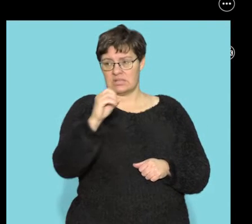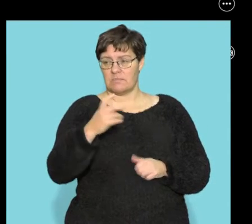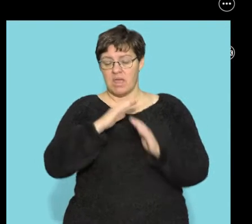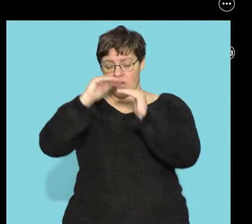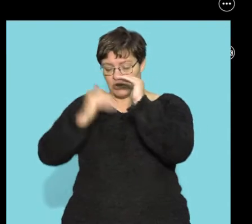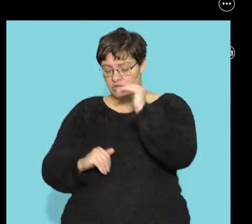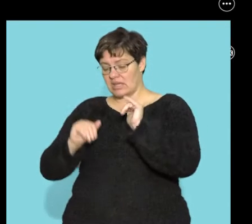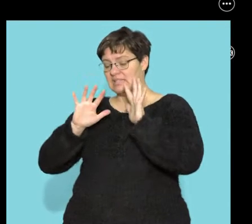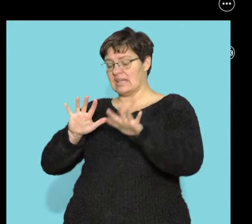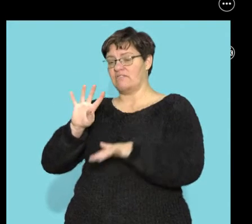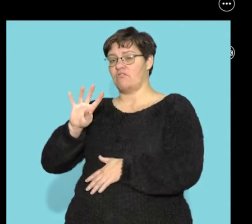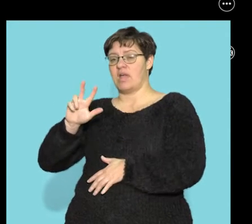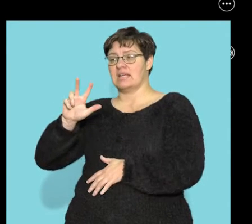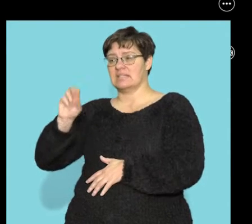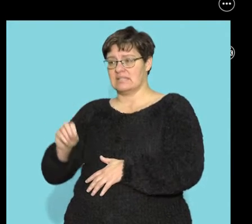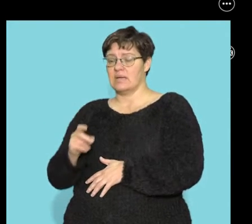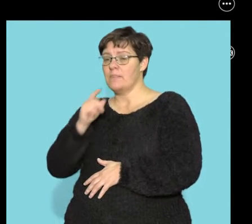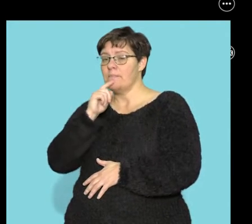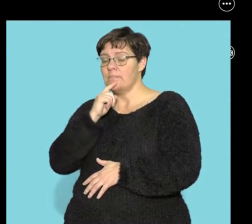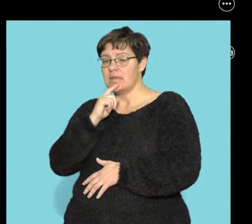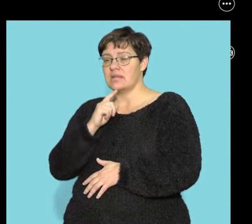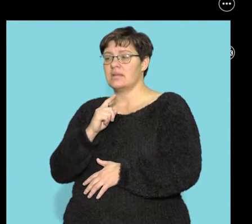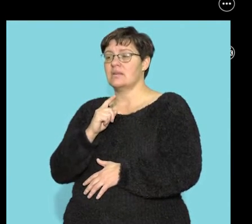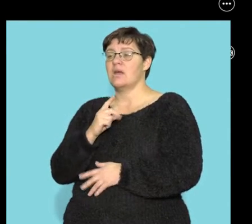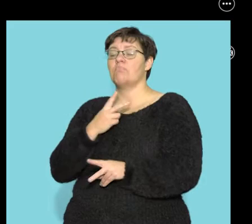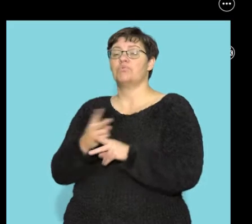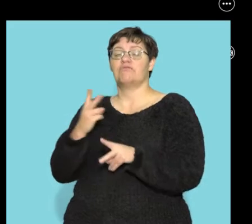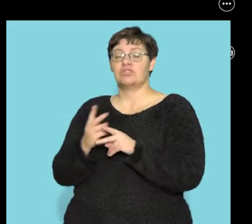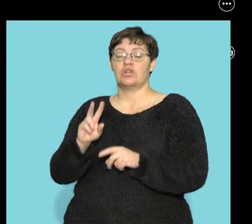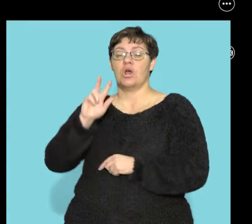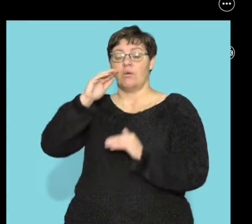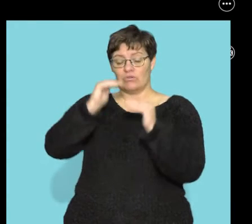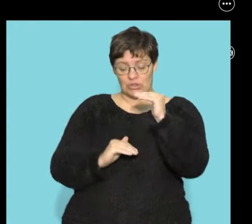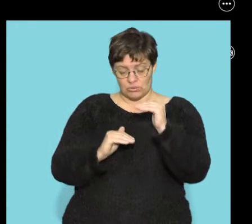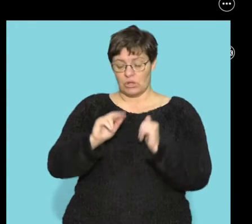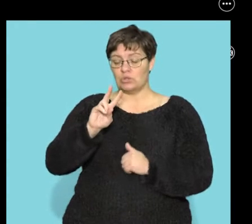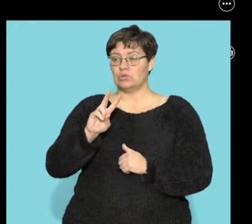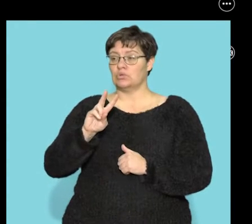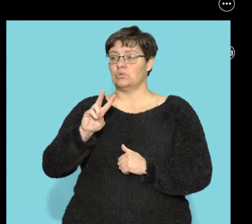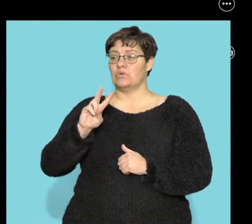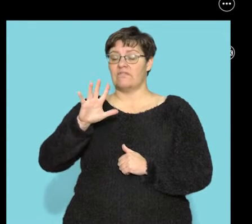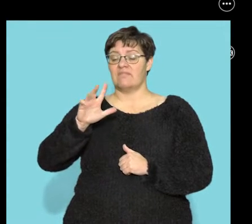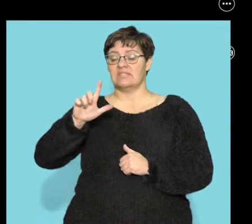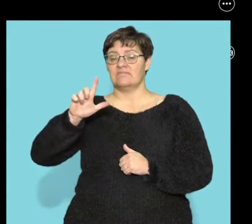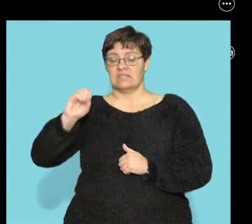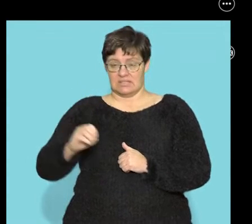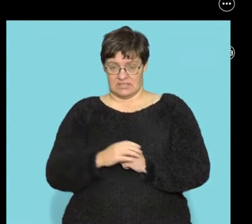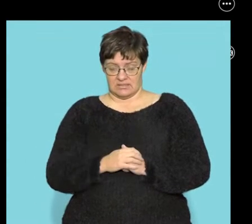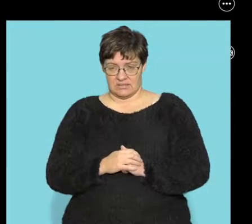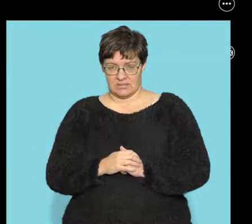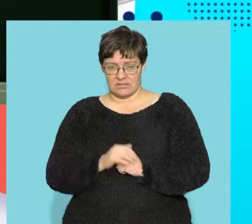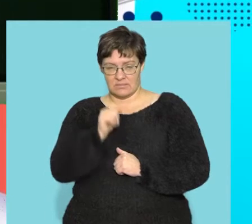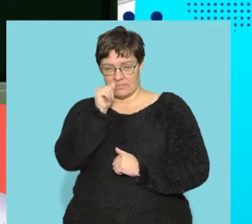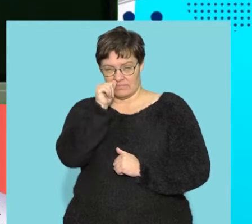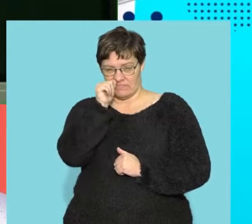it to 10,480. That means I must reduce my provision by 2,570. This then tells